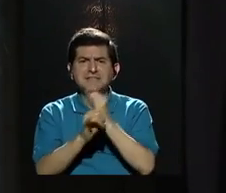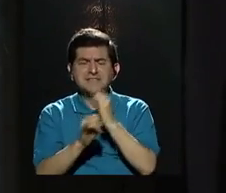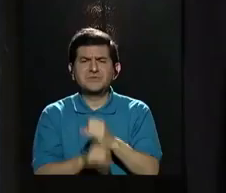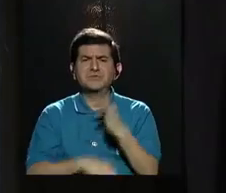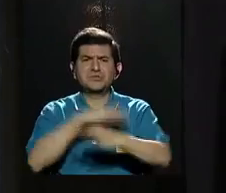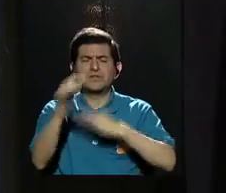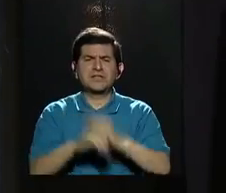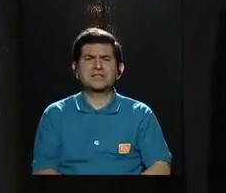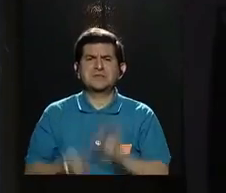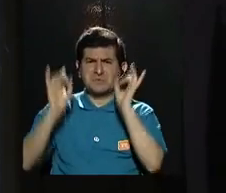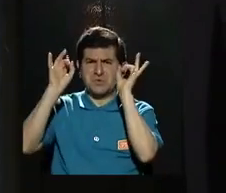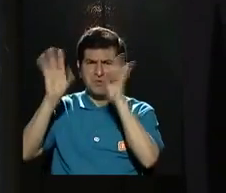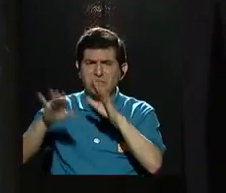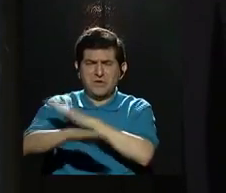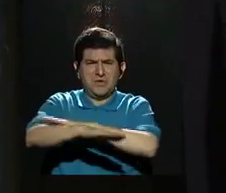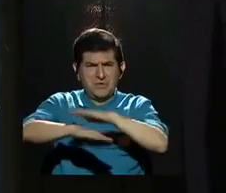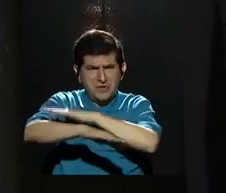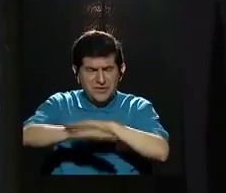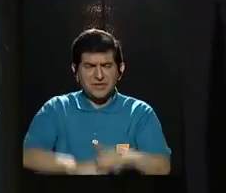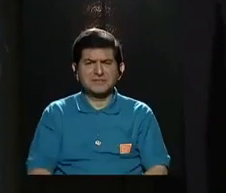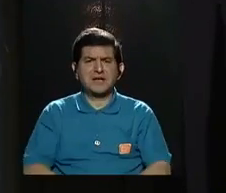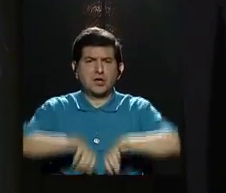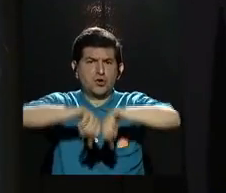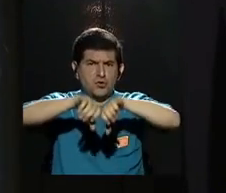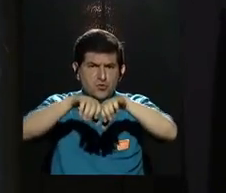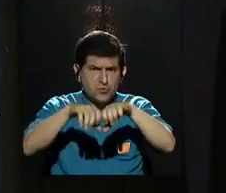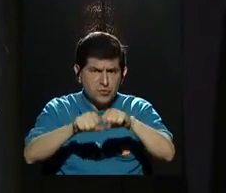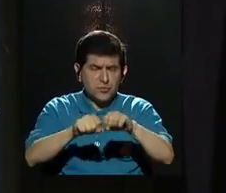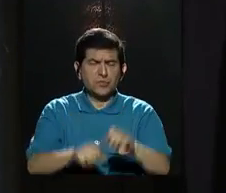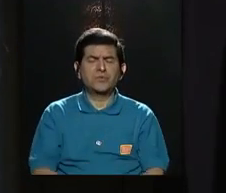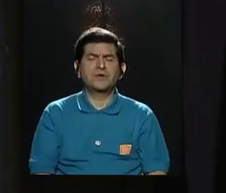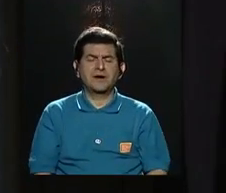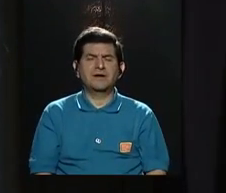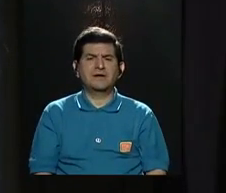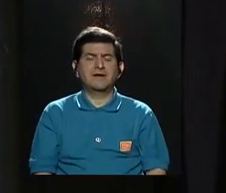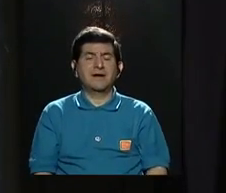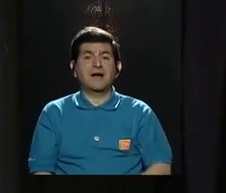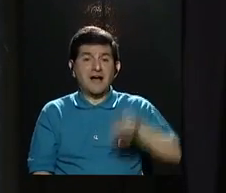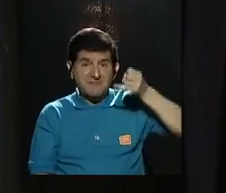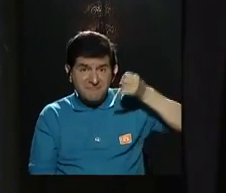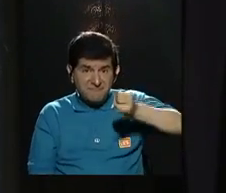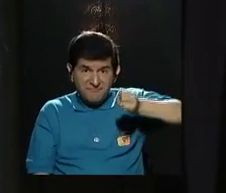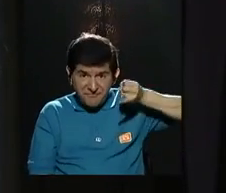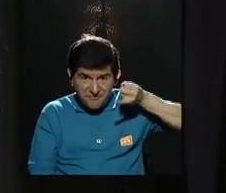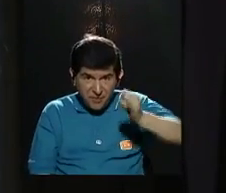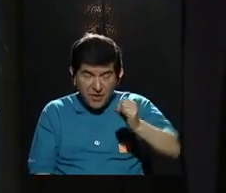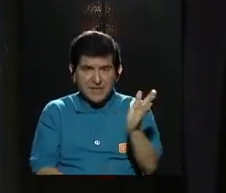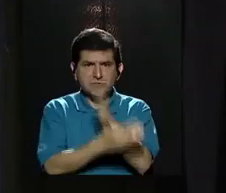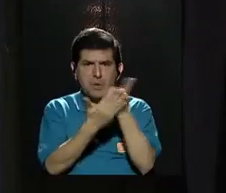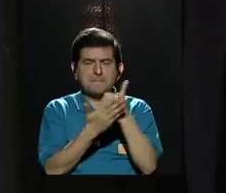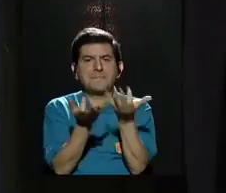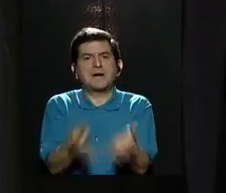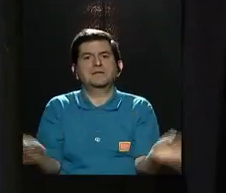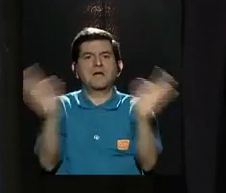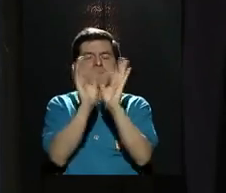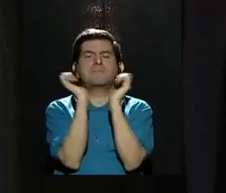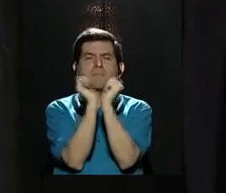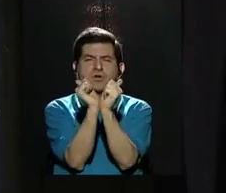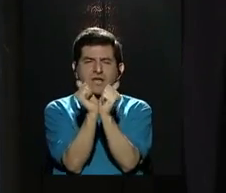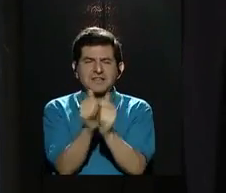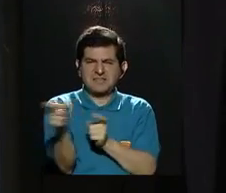Rape was an integral element of slavery. Racial dominance and sexual